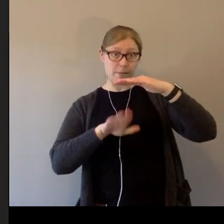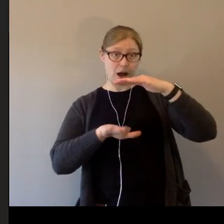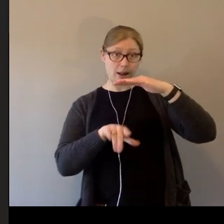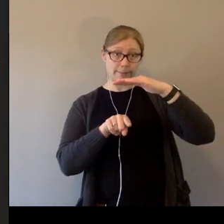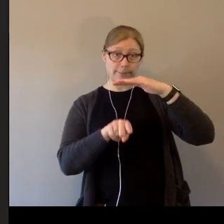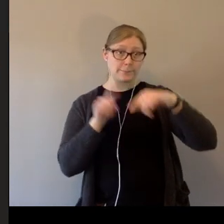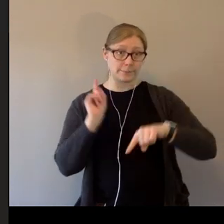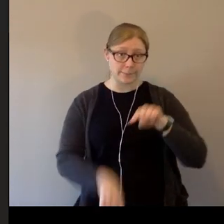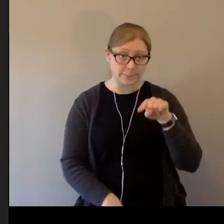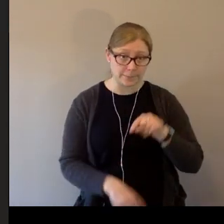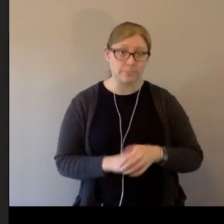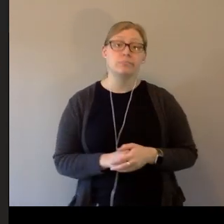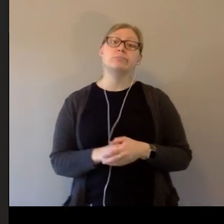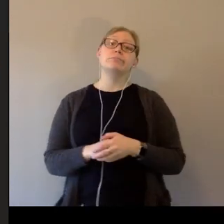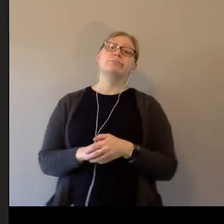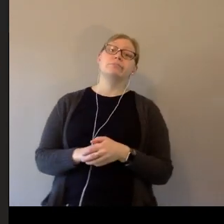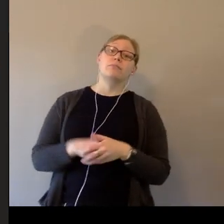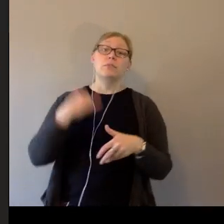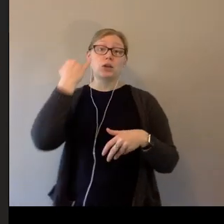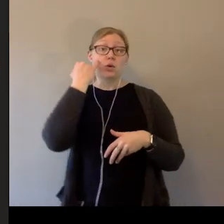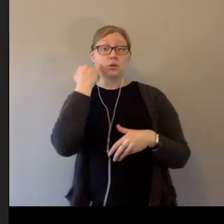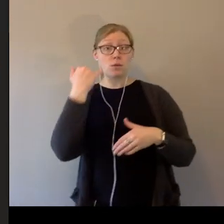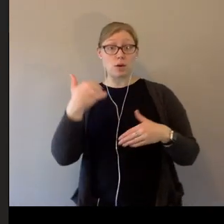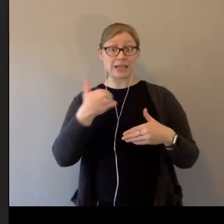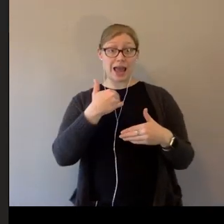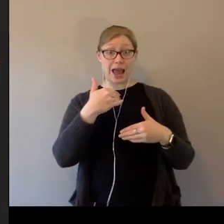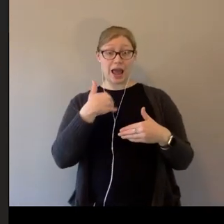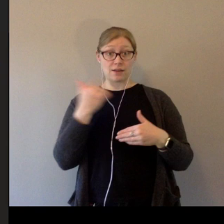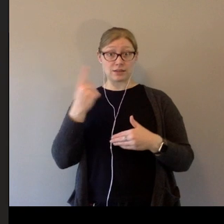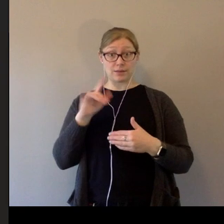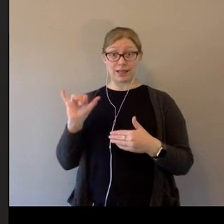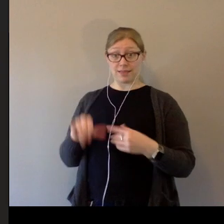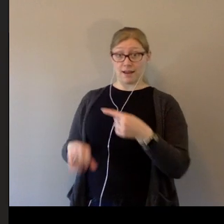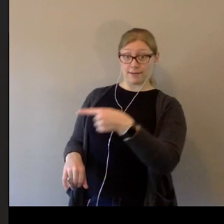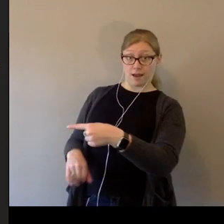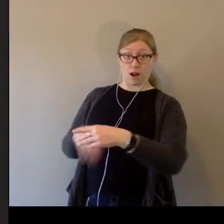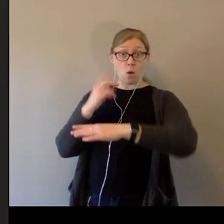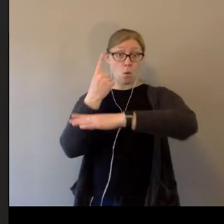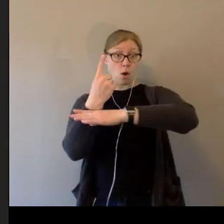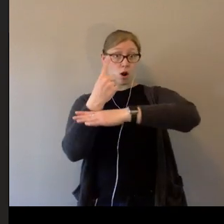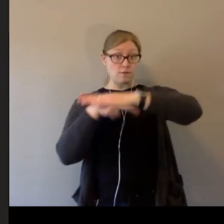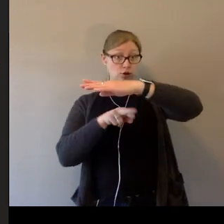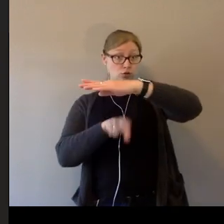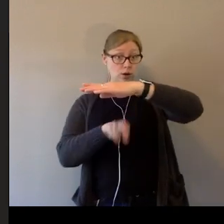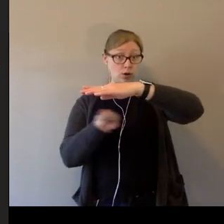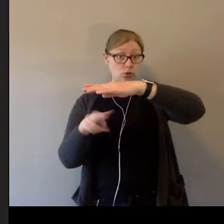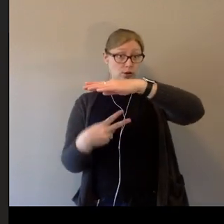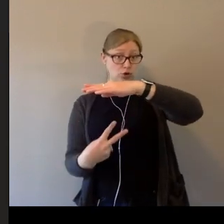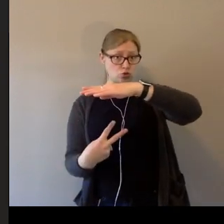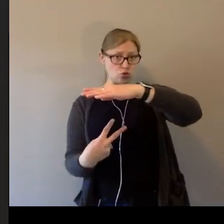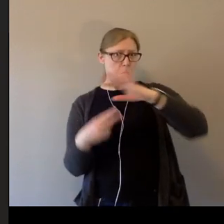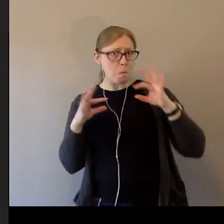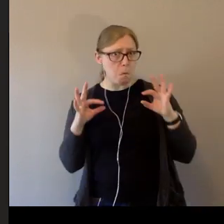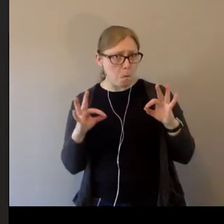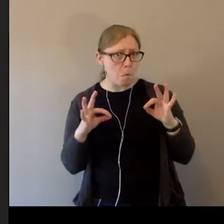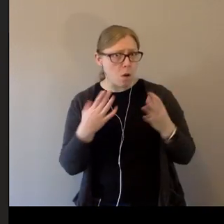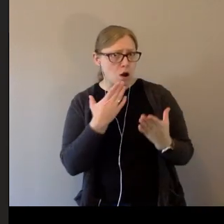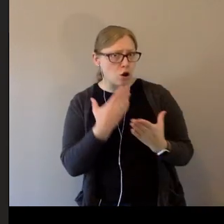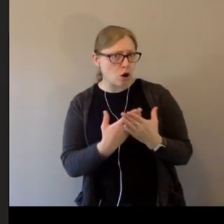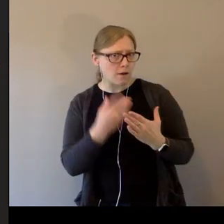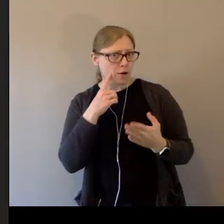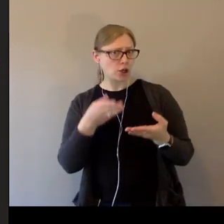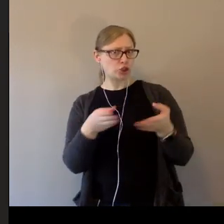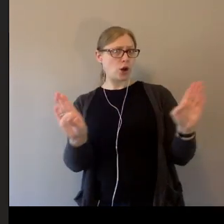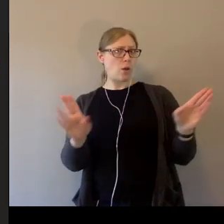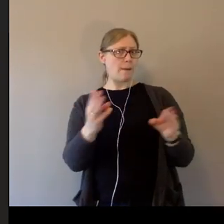Okay, so if I have an expression like 1 over the square root of 2, it's perfectly good mathematically, but it's